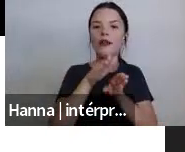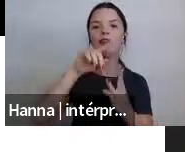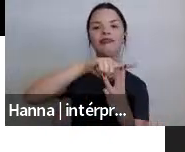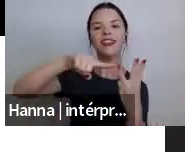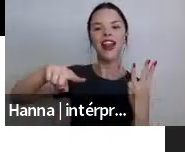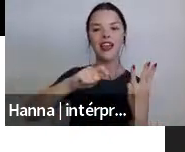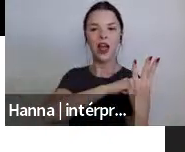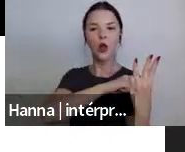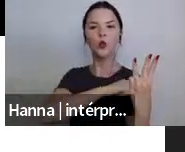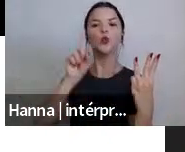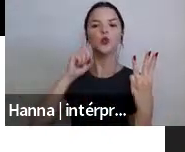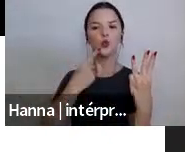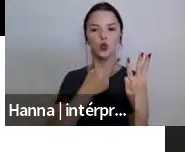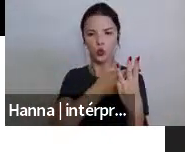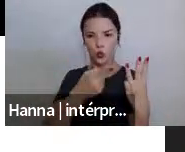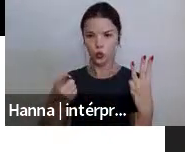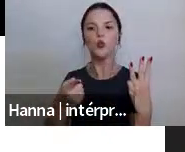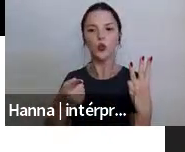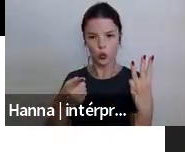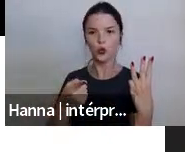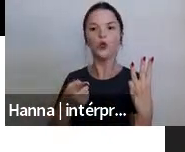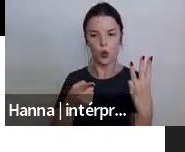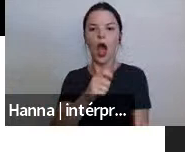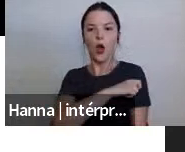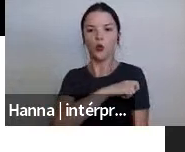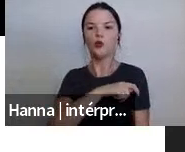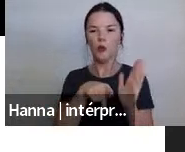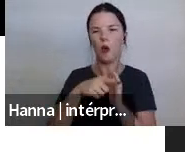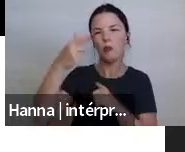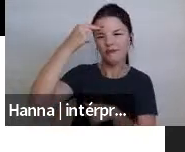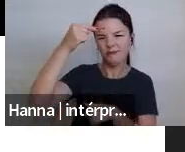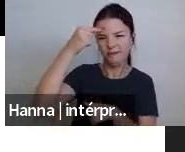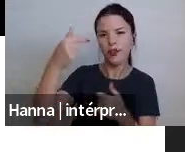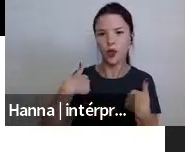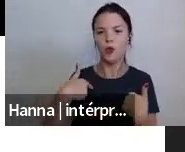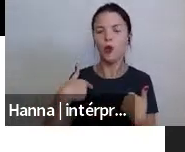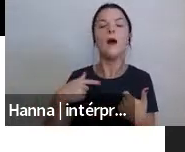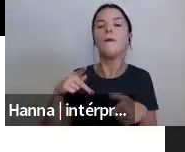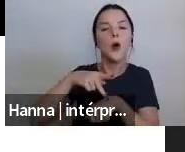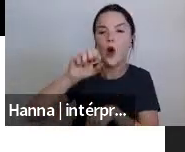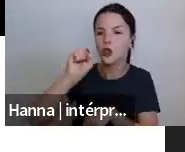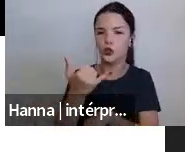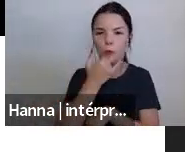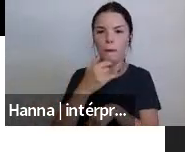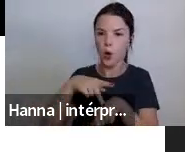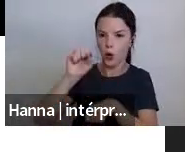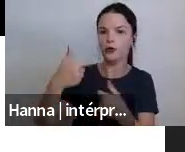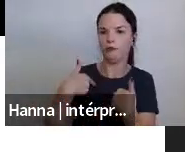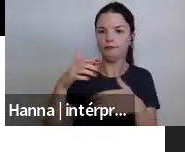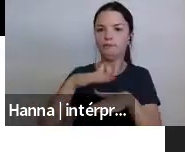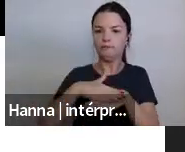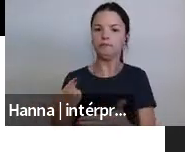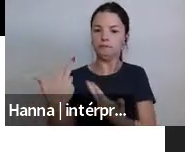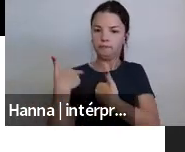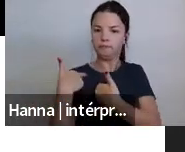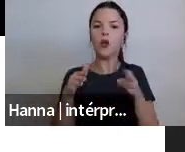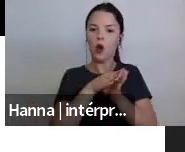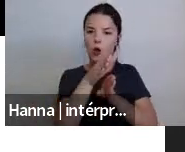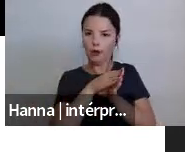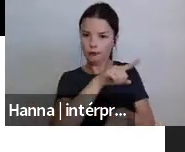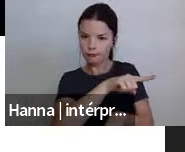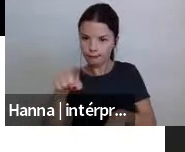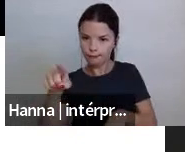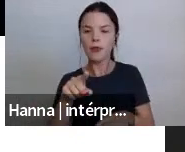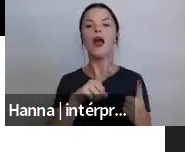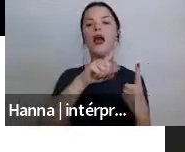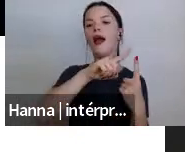students, three deaf graduate students. Daiane is now working on